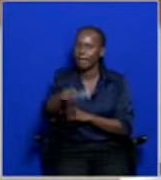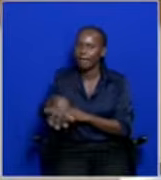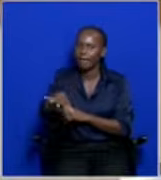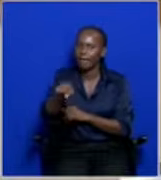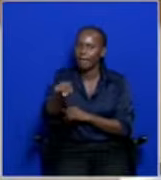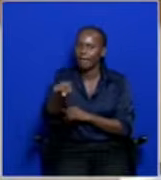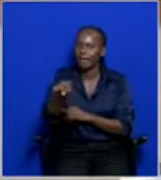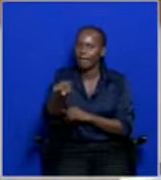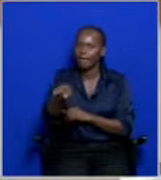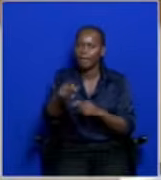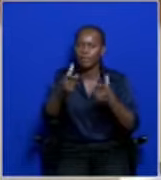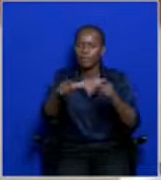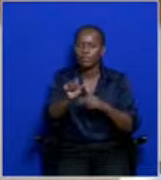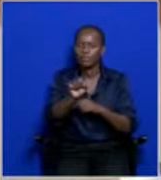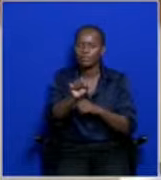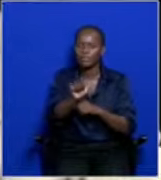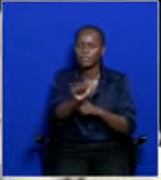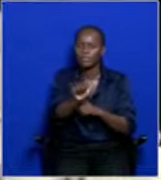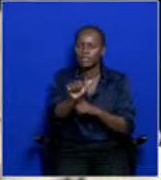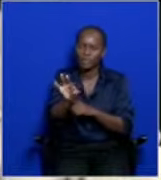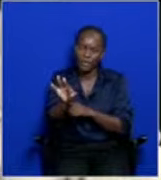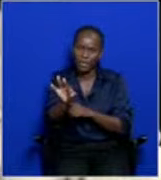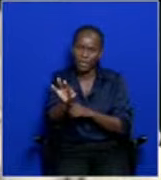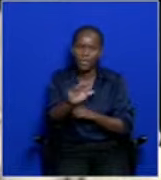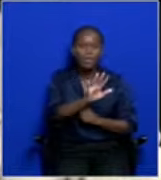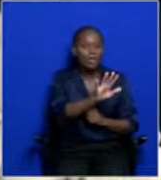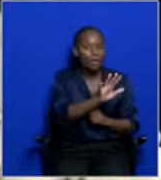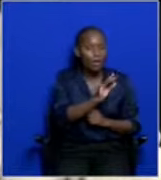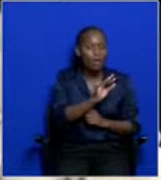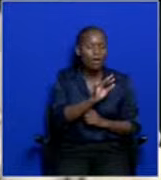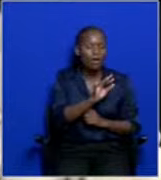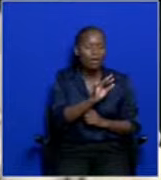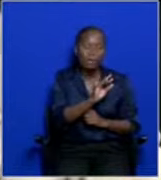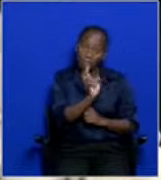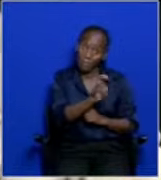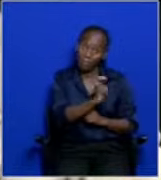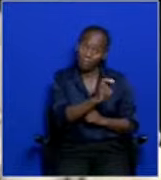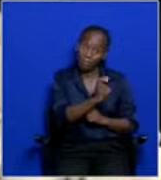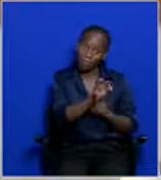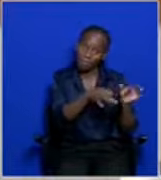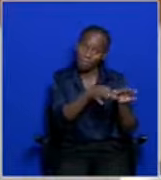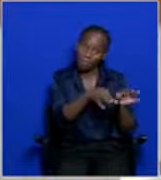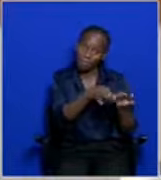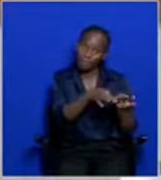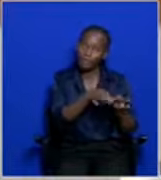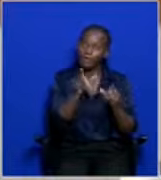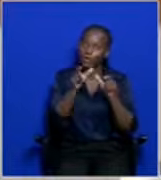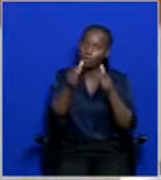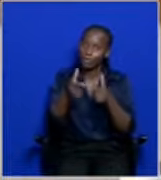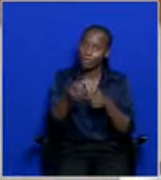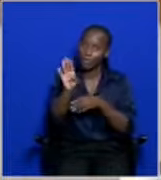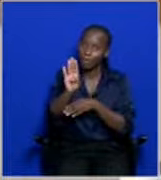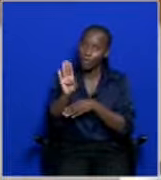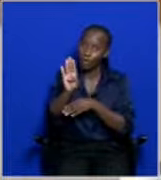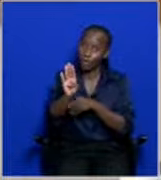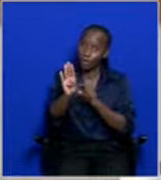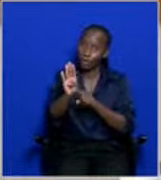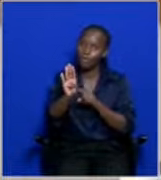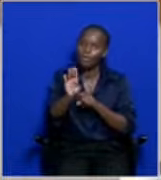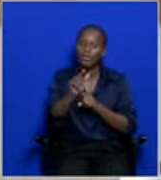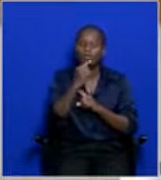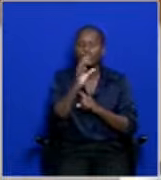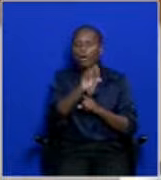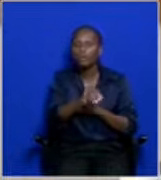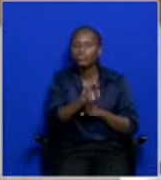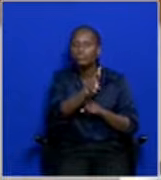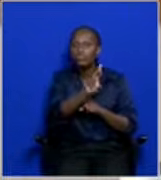We'll get back, we'll come back, where Commissioner Baloyi was asking about reference to Rosebank. We will get to that in a moment.